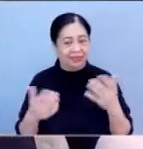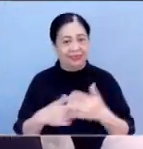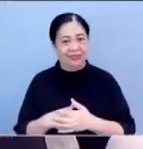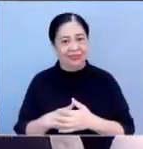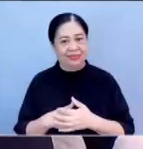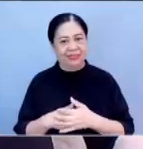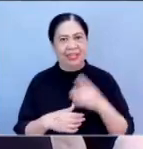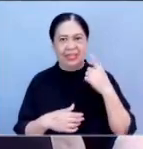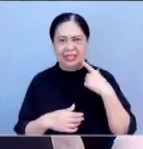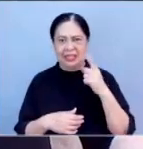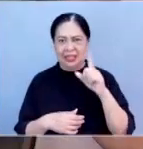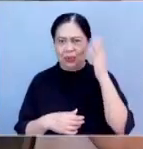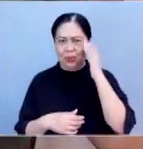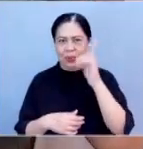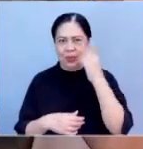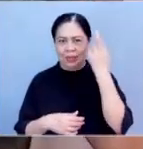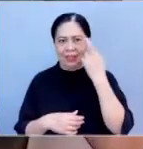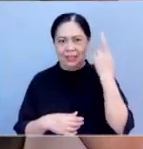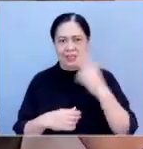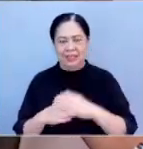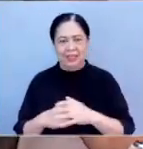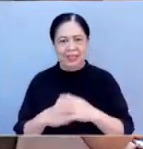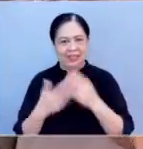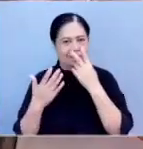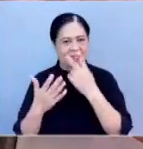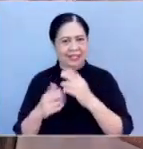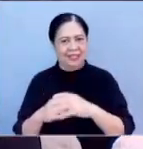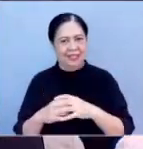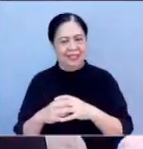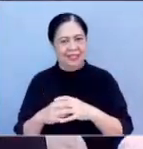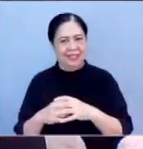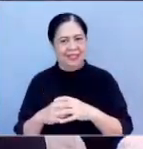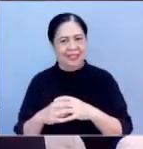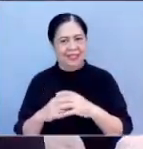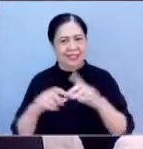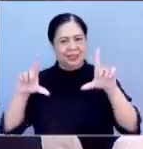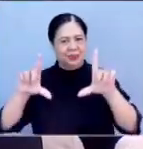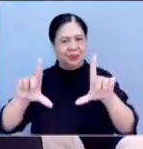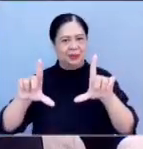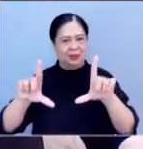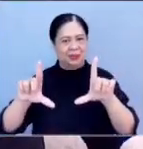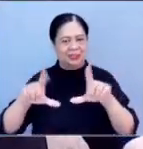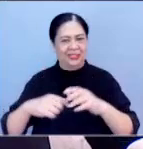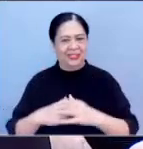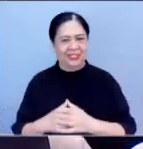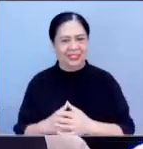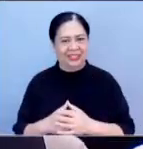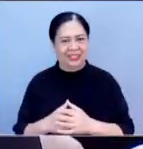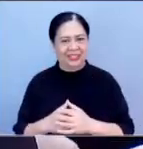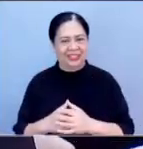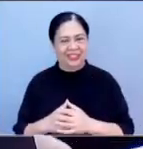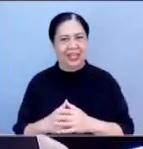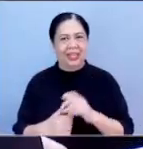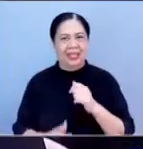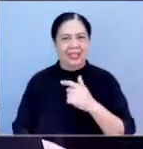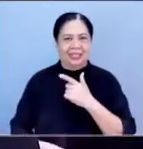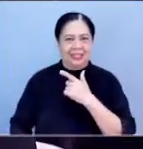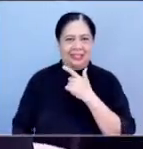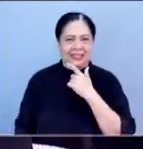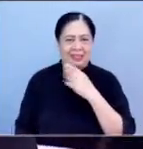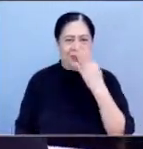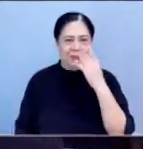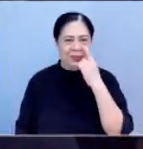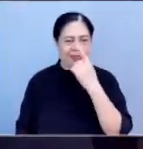think I know one reason. Yeah. I think I know. Can you just look straight into, ito, close up ulit, direct, straight into camera see the smoldering blue eyes. The